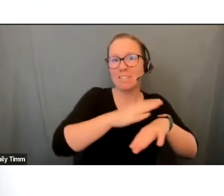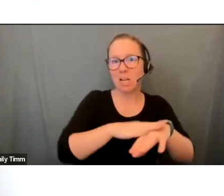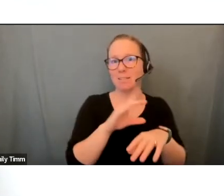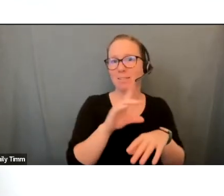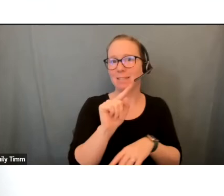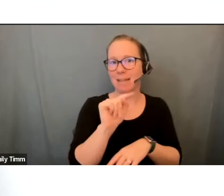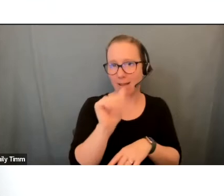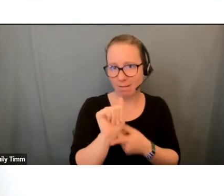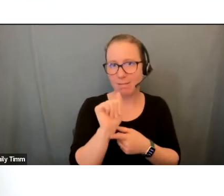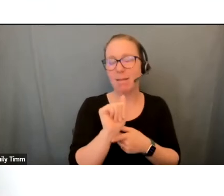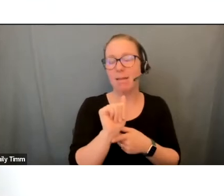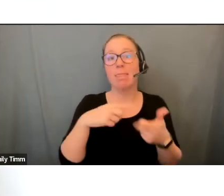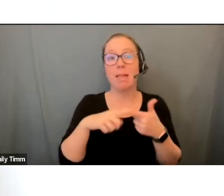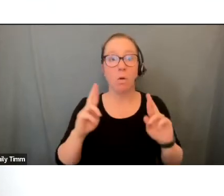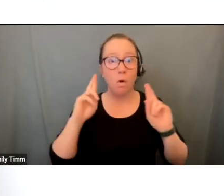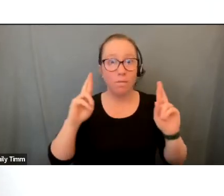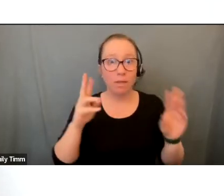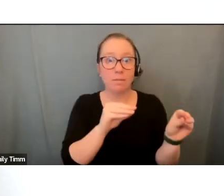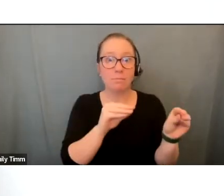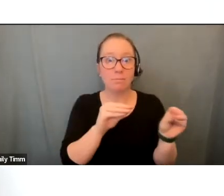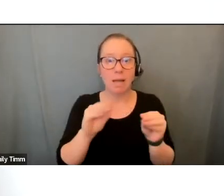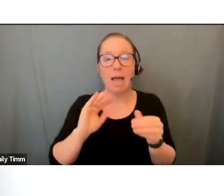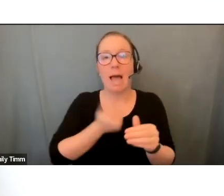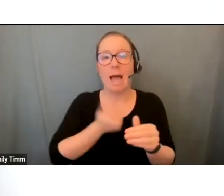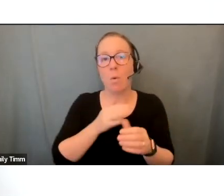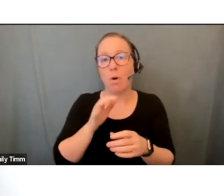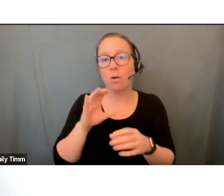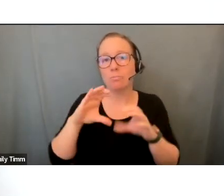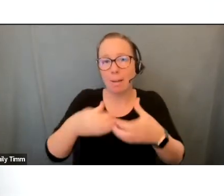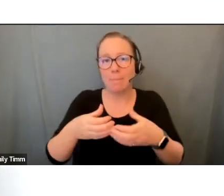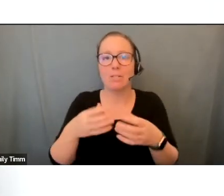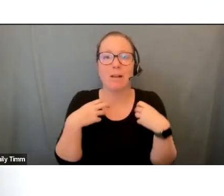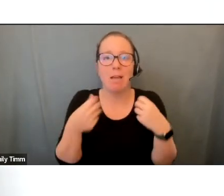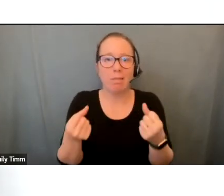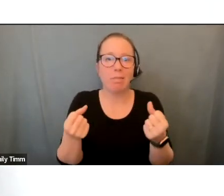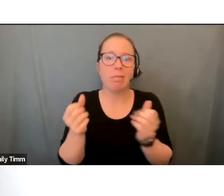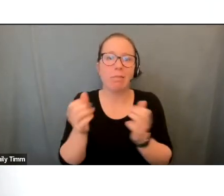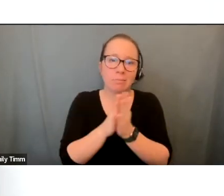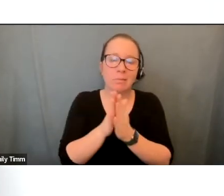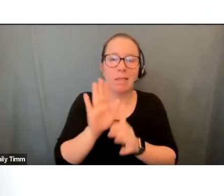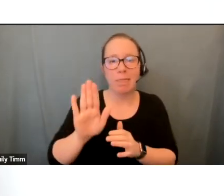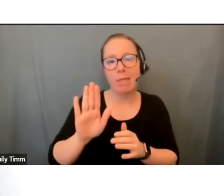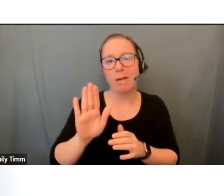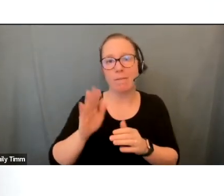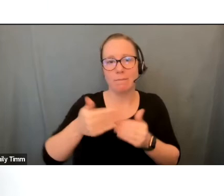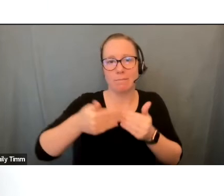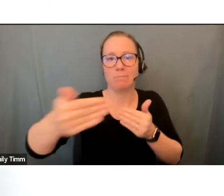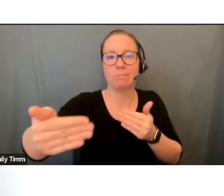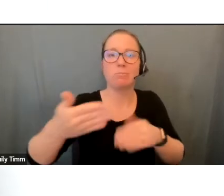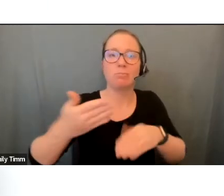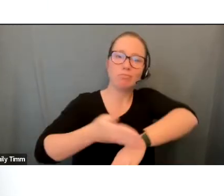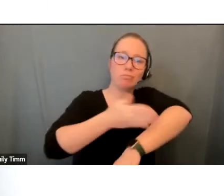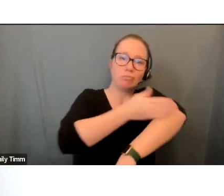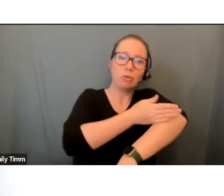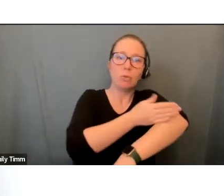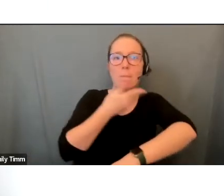and hopefully move more of our population health initiatives forward to better serve our community. And as I said earlier, our